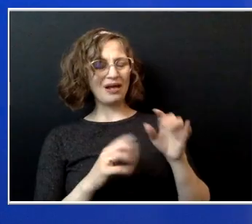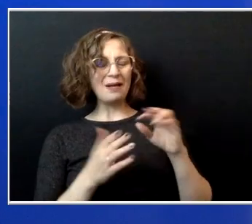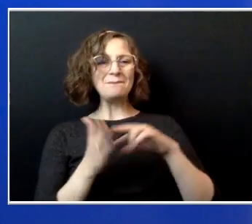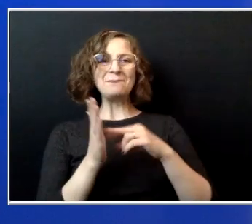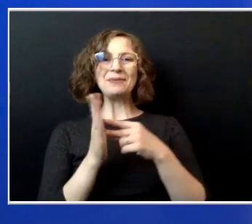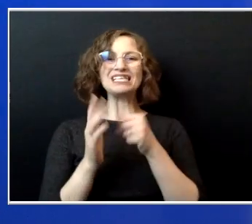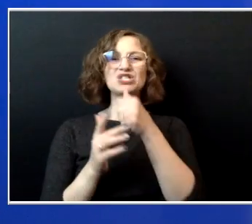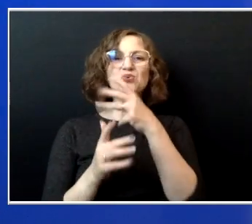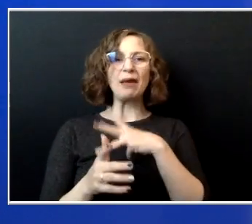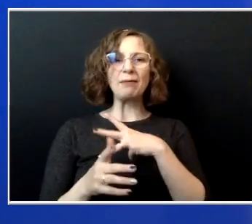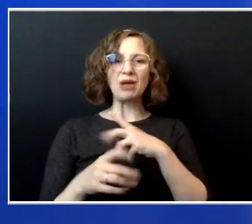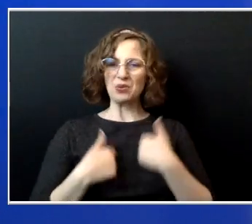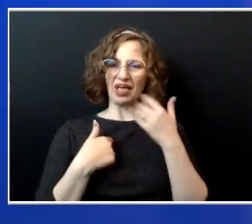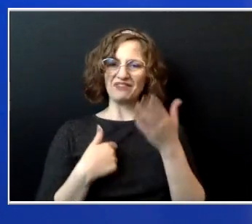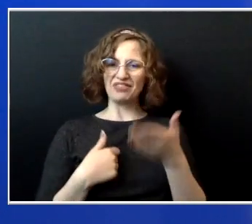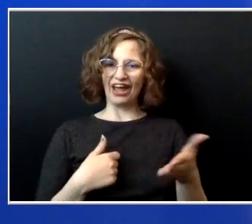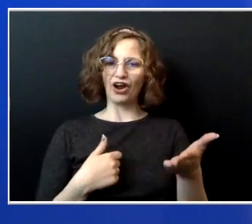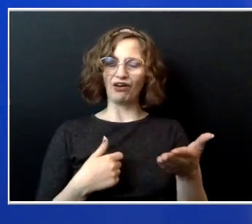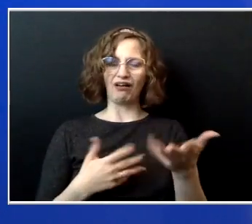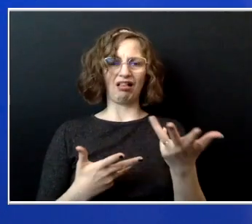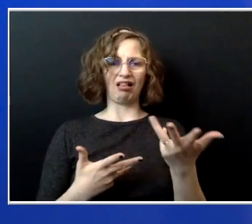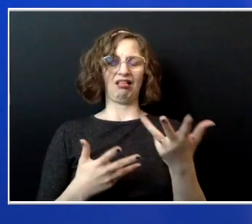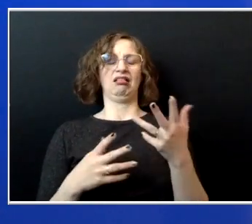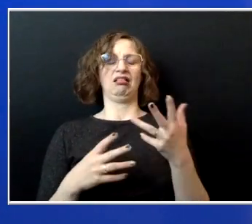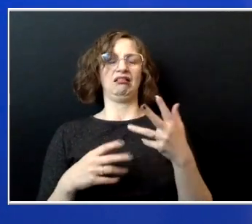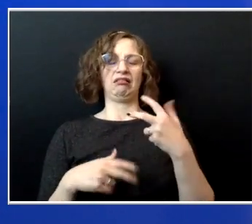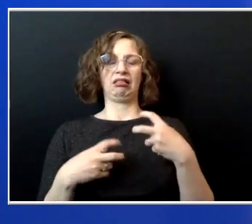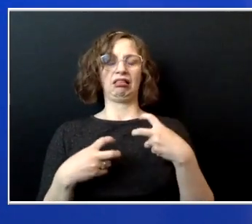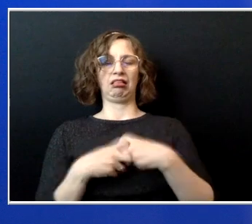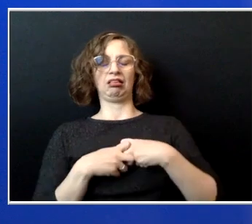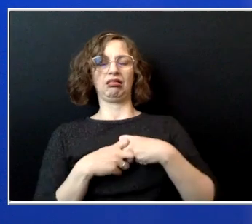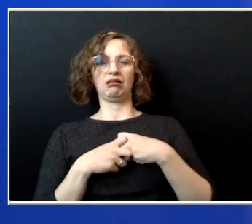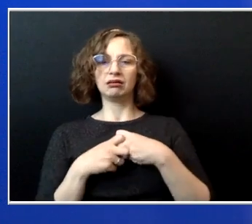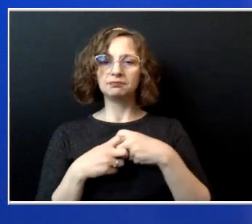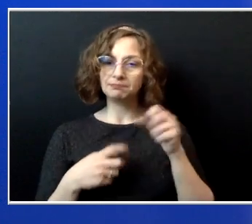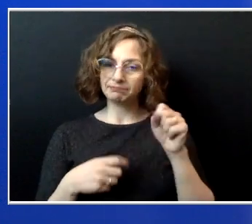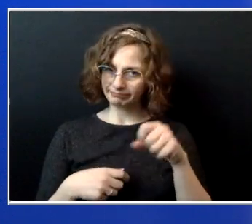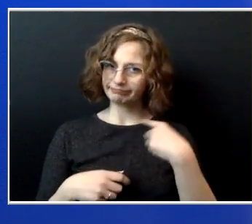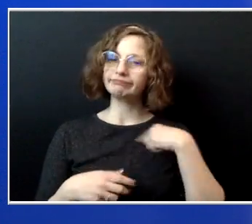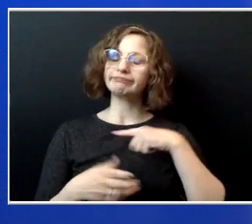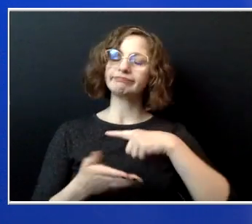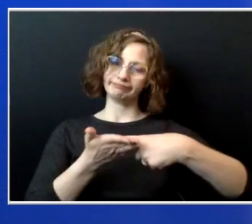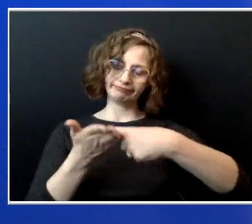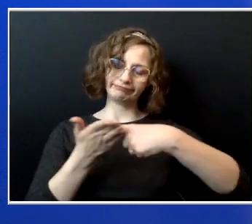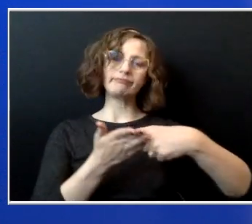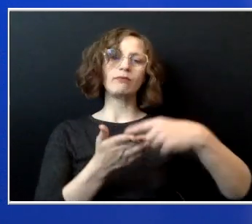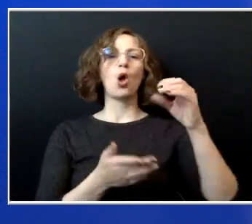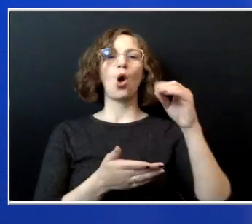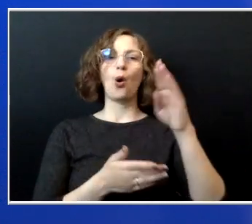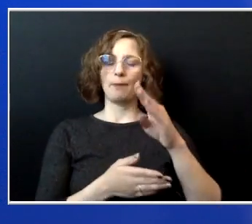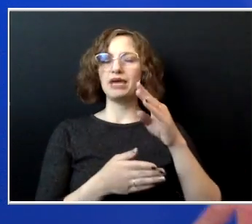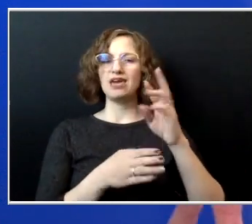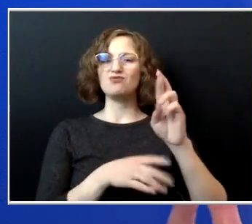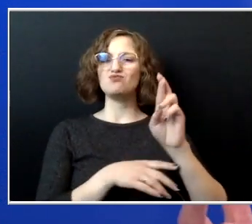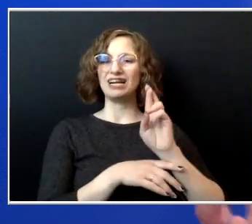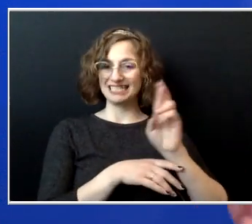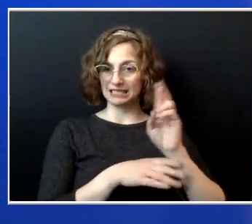so this has been a discussion amongst OB residencies and residency programs for quite some time, that, you know, even if